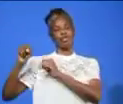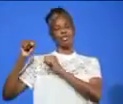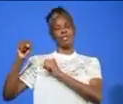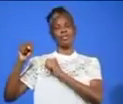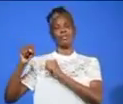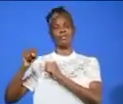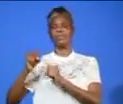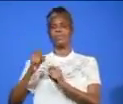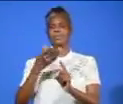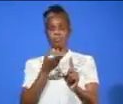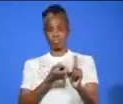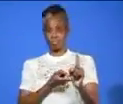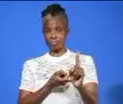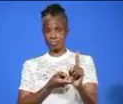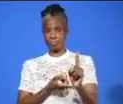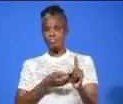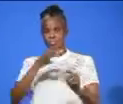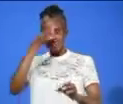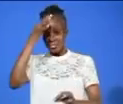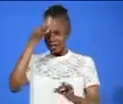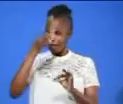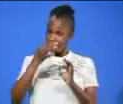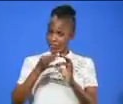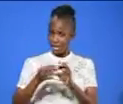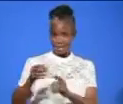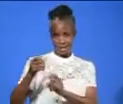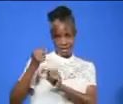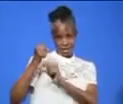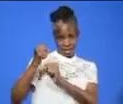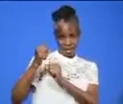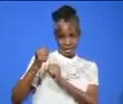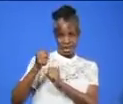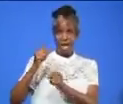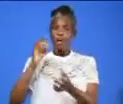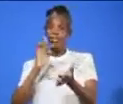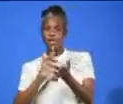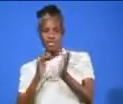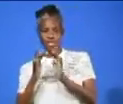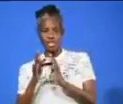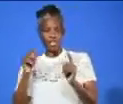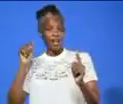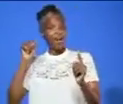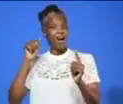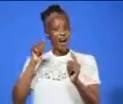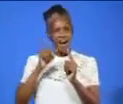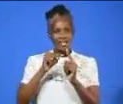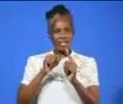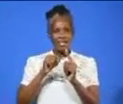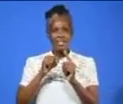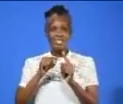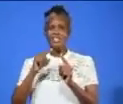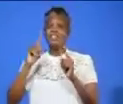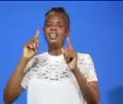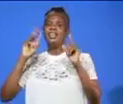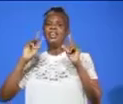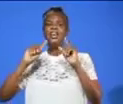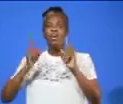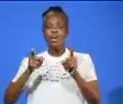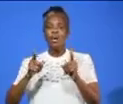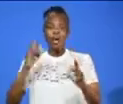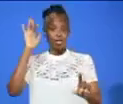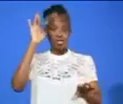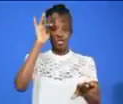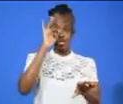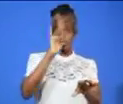strength. Her held on to Jesus till she could touch